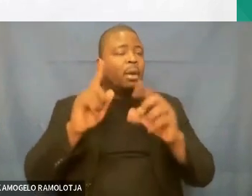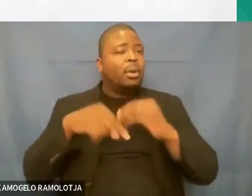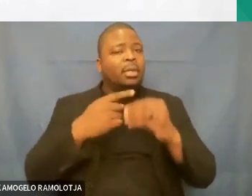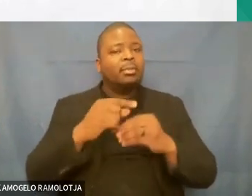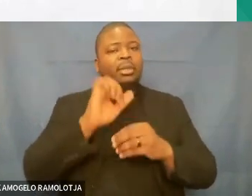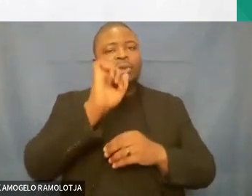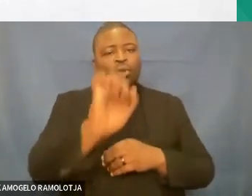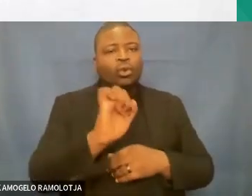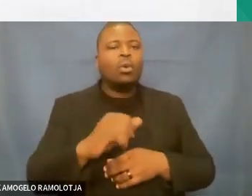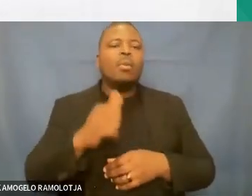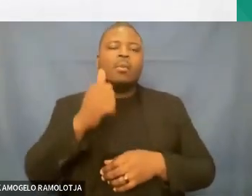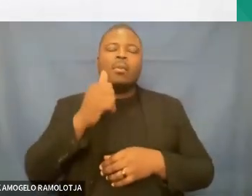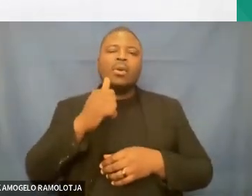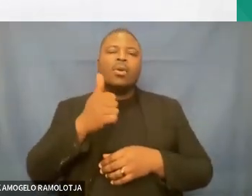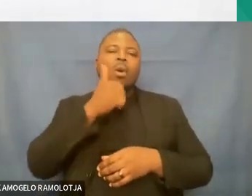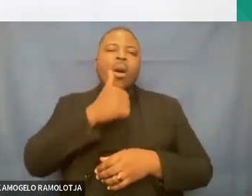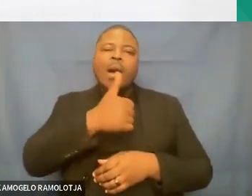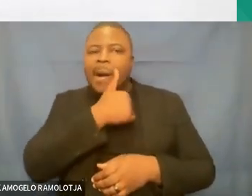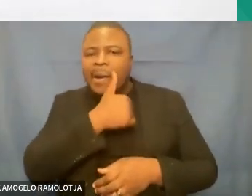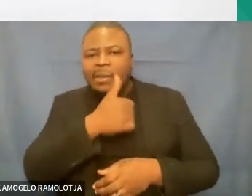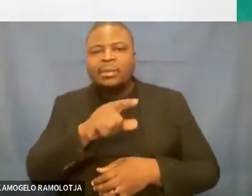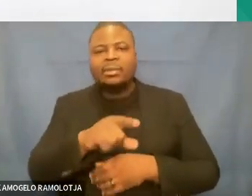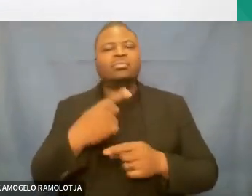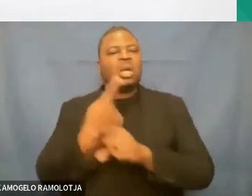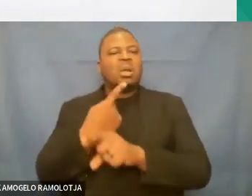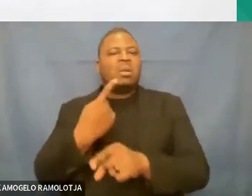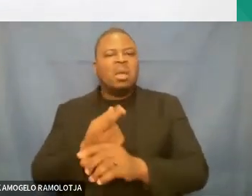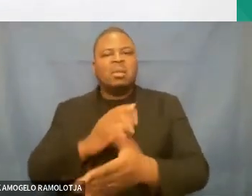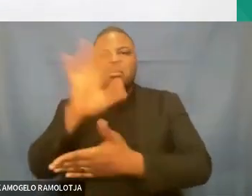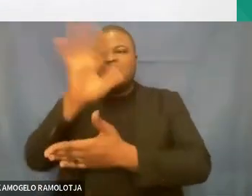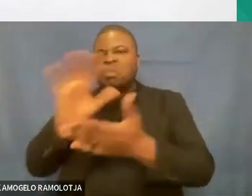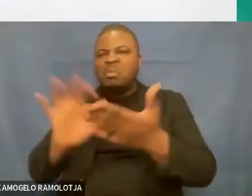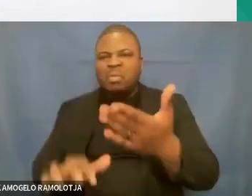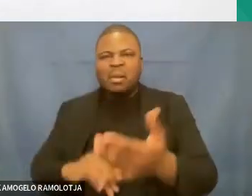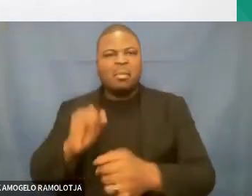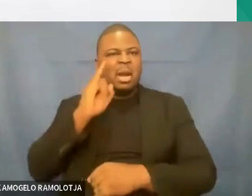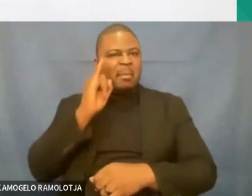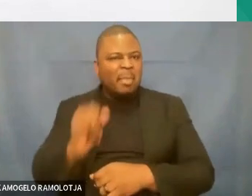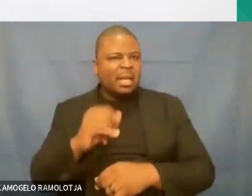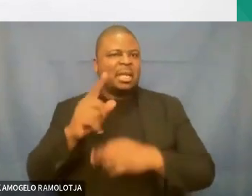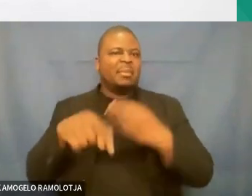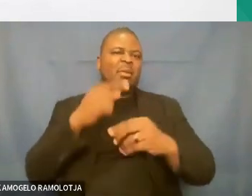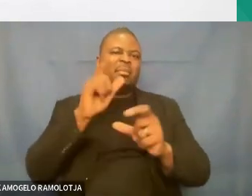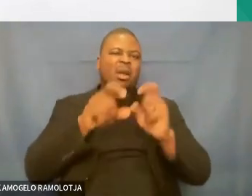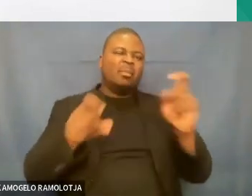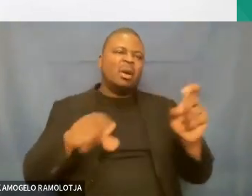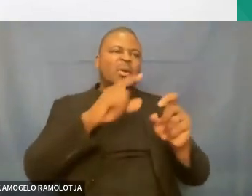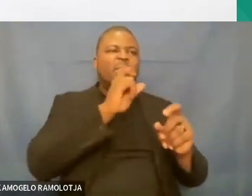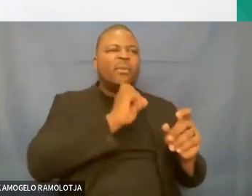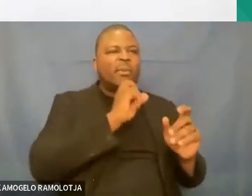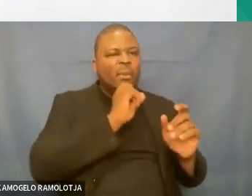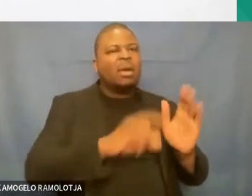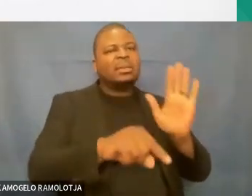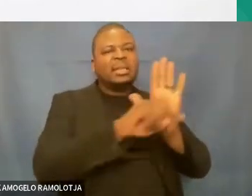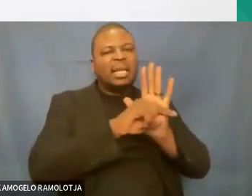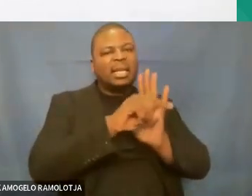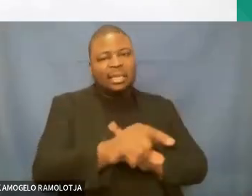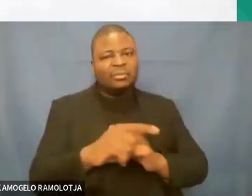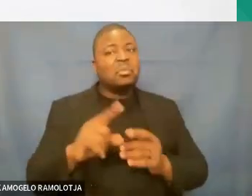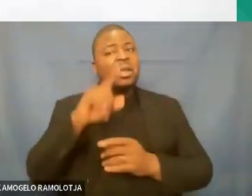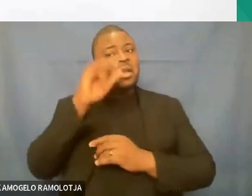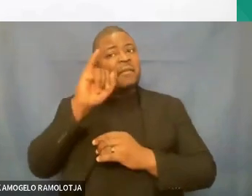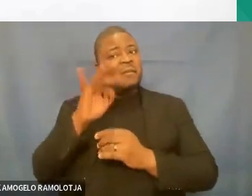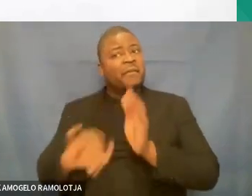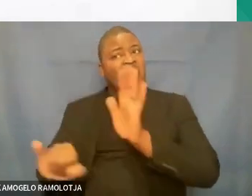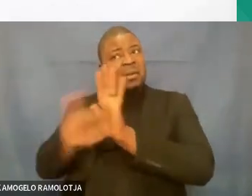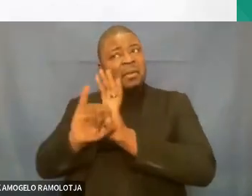quite problematic and making statements against people within the community? Are you calling her out? If she makes